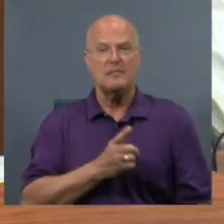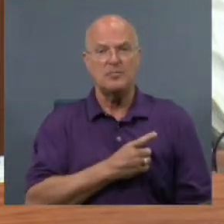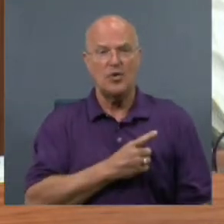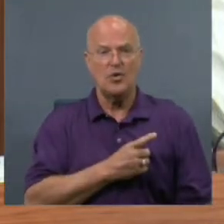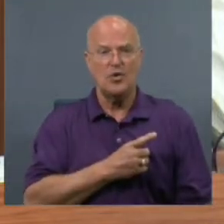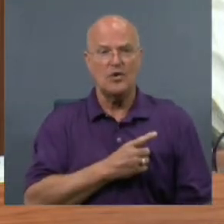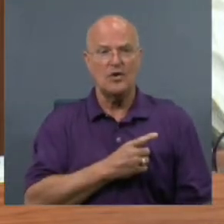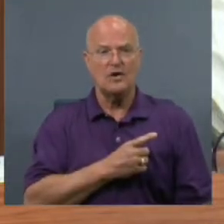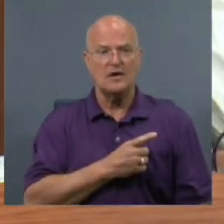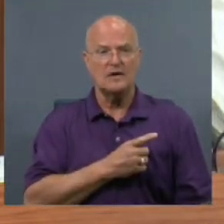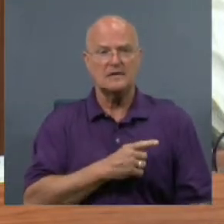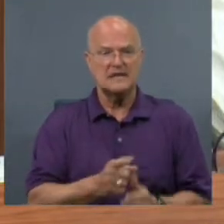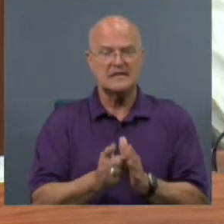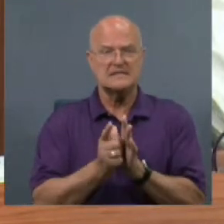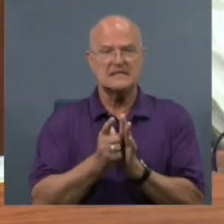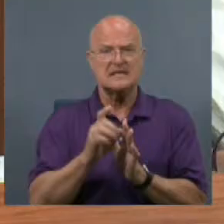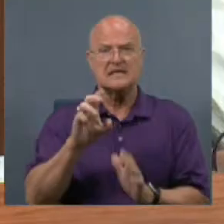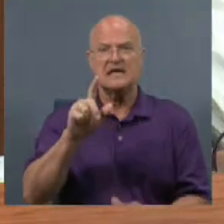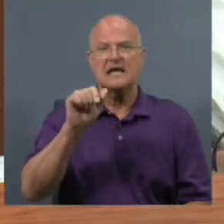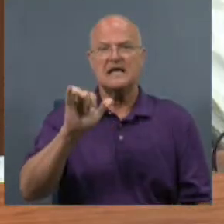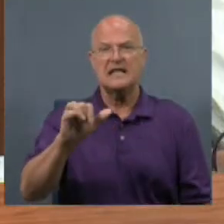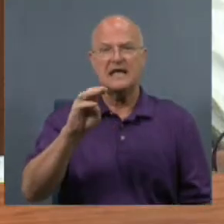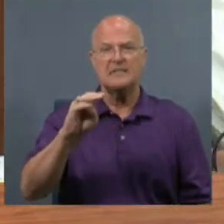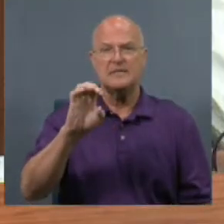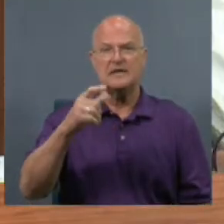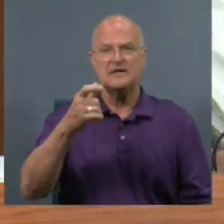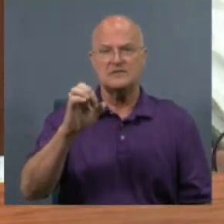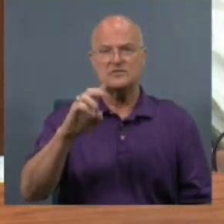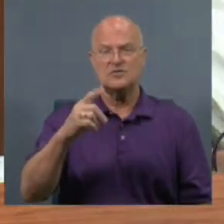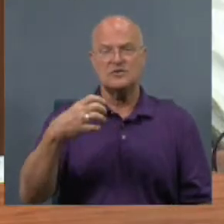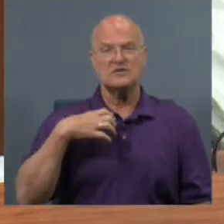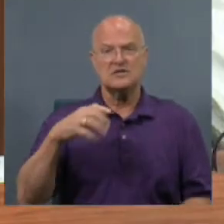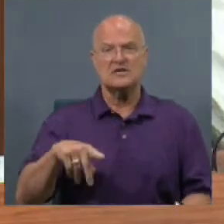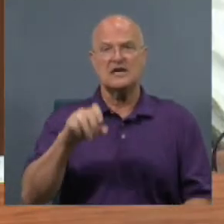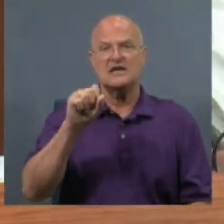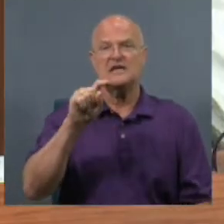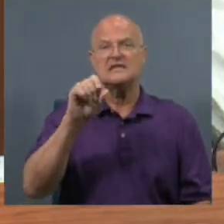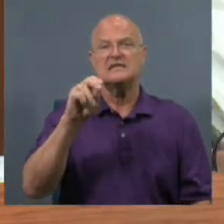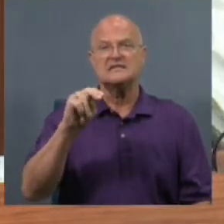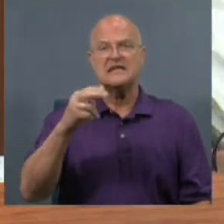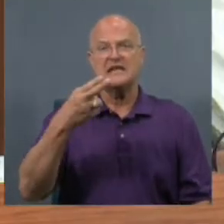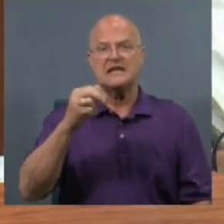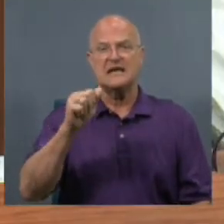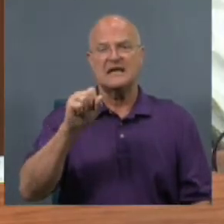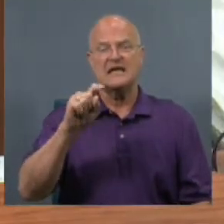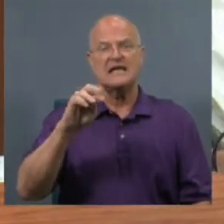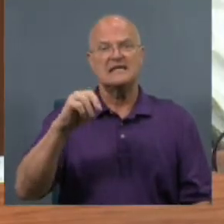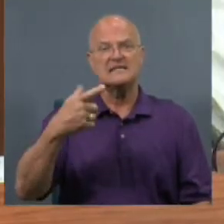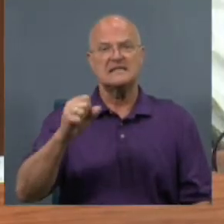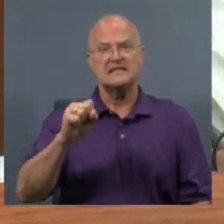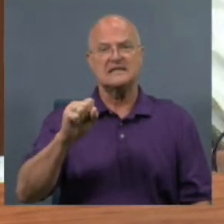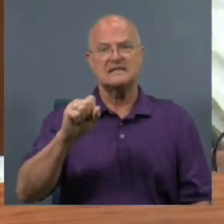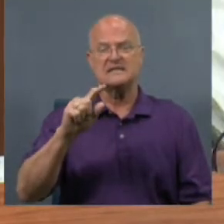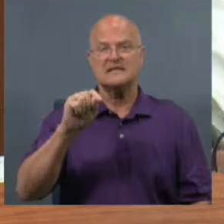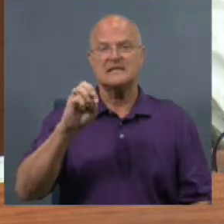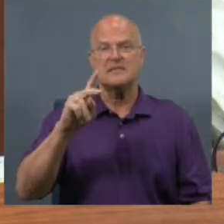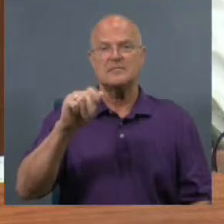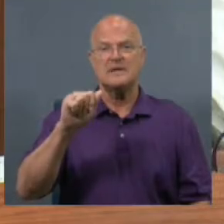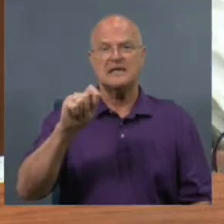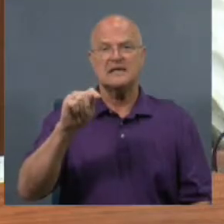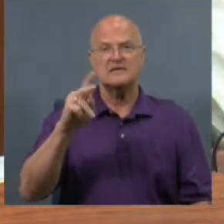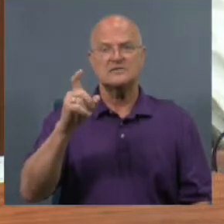If it'll take just a second. Clay McGeorge is the chair, Stan Hastings vice chair, Tamika Edwards